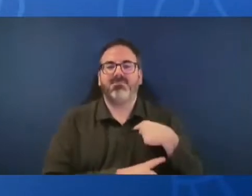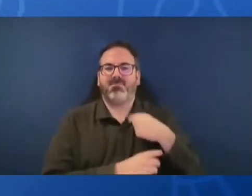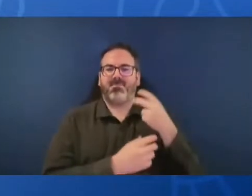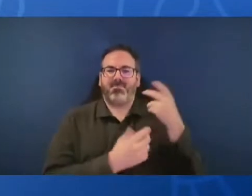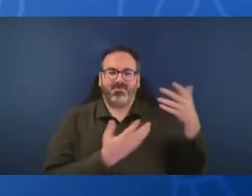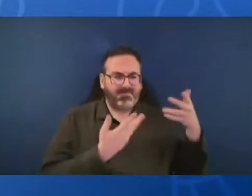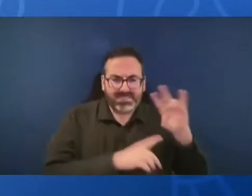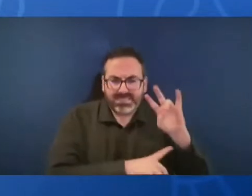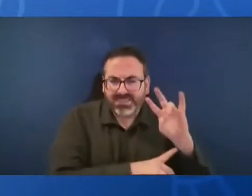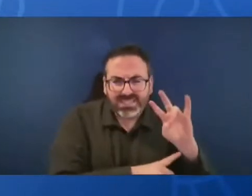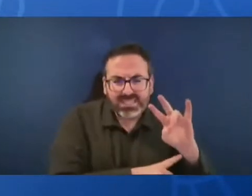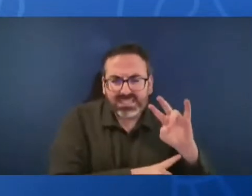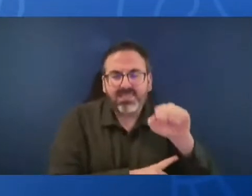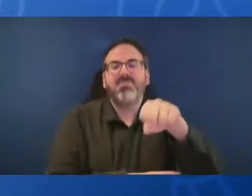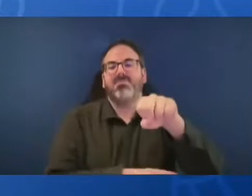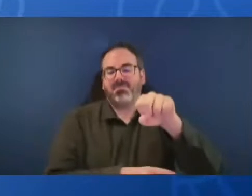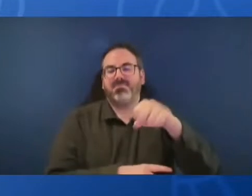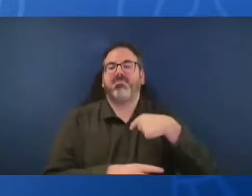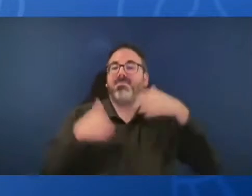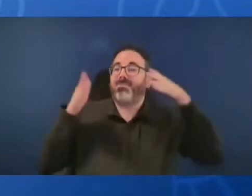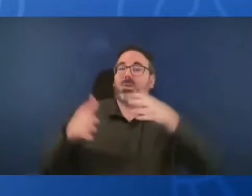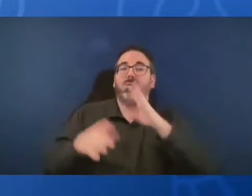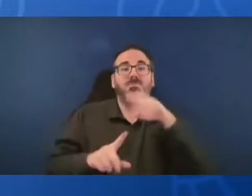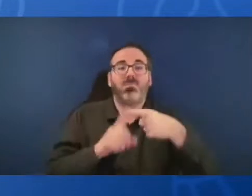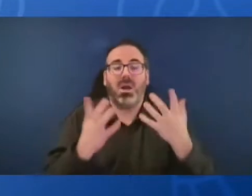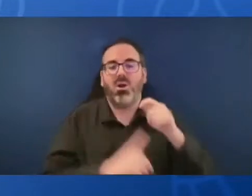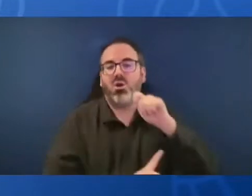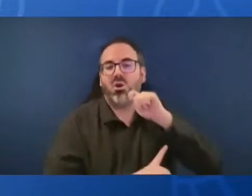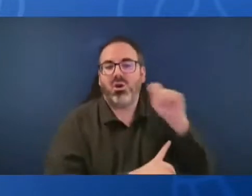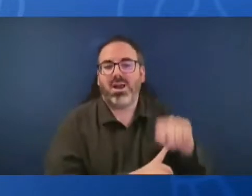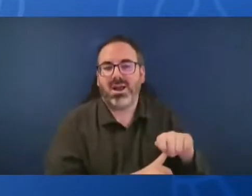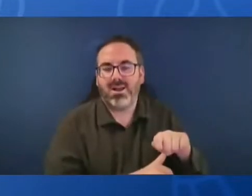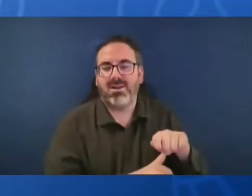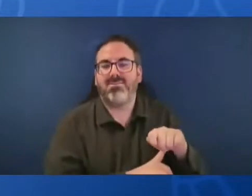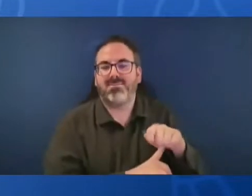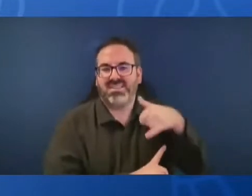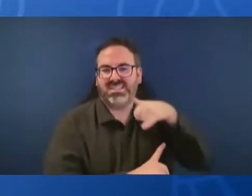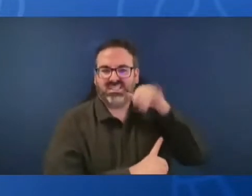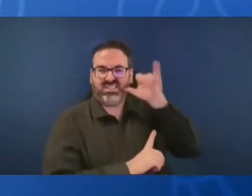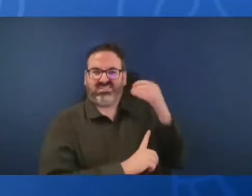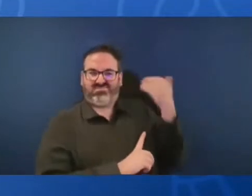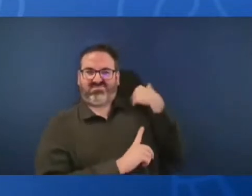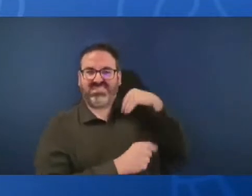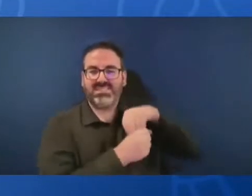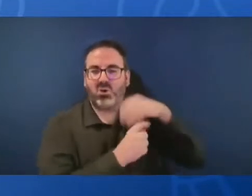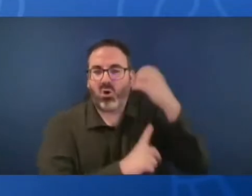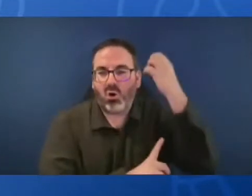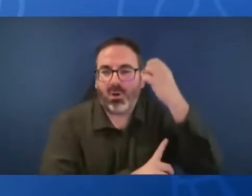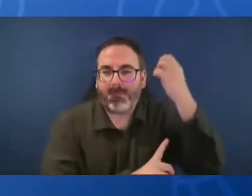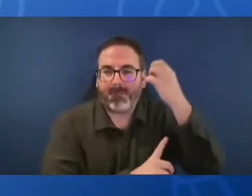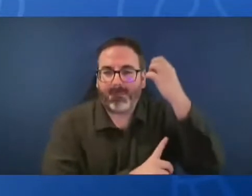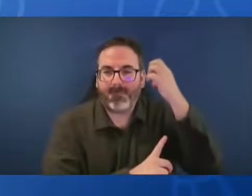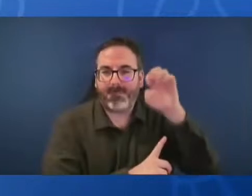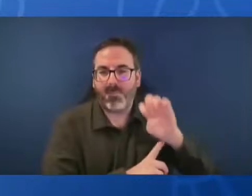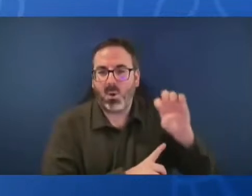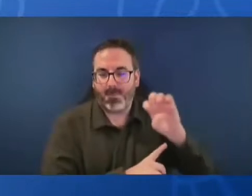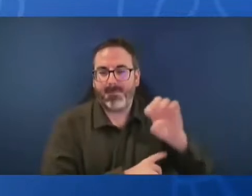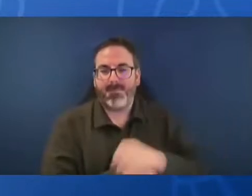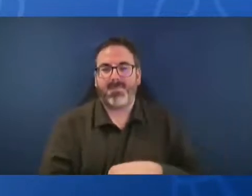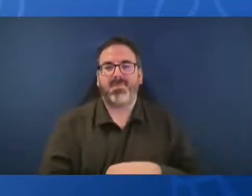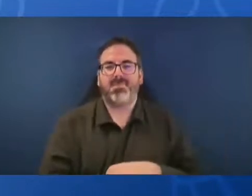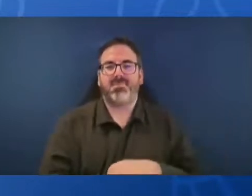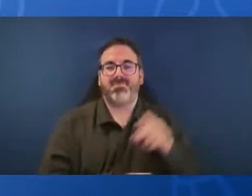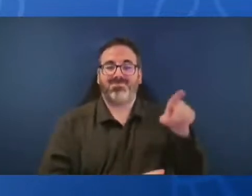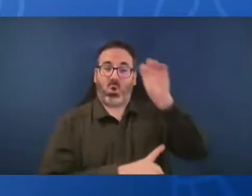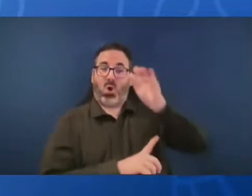So today in Europe, there was European Council. They met the foreign minister and they discussed about Ukraine